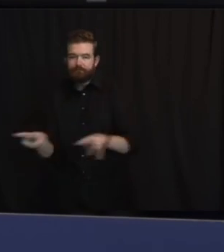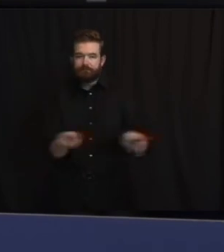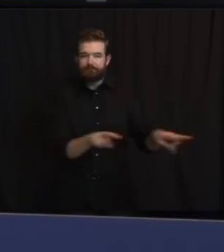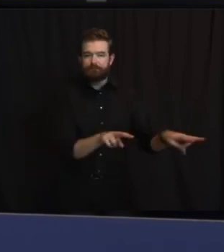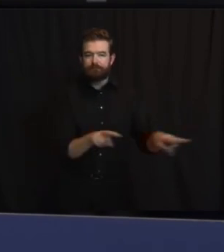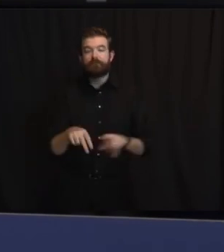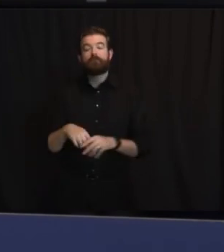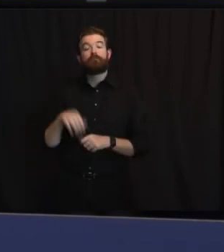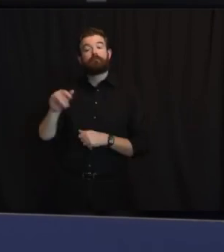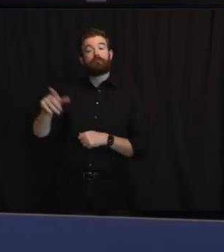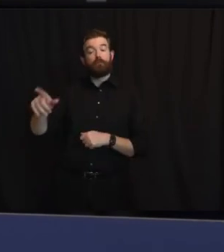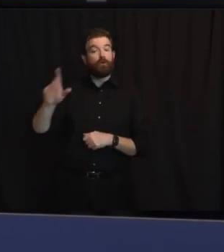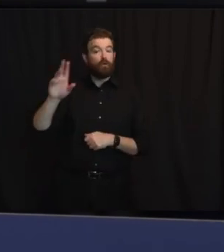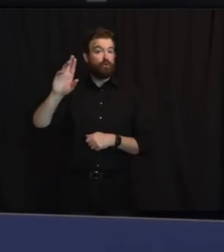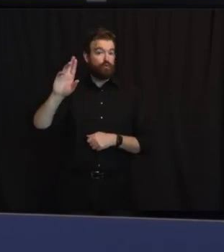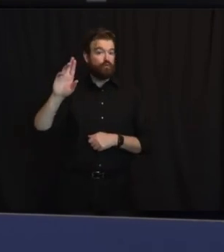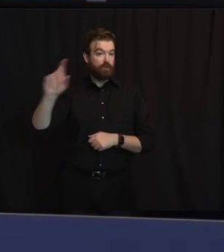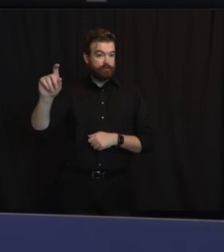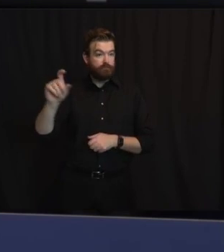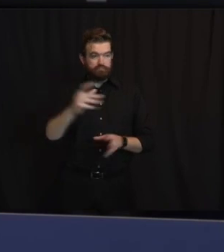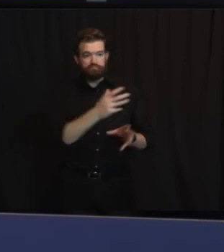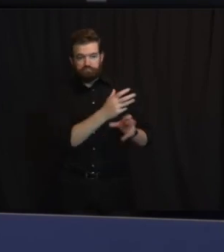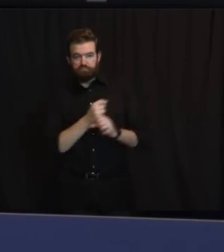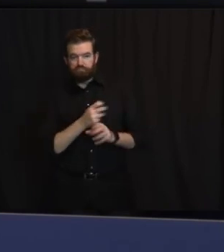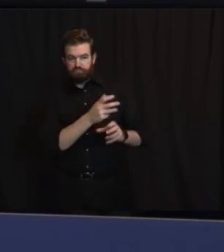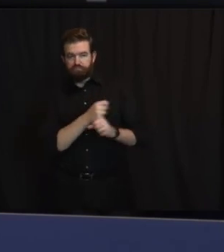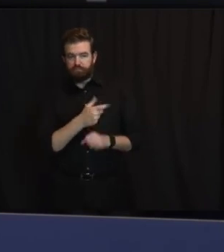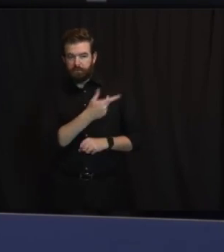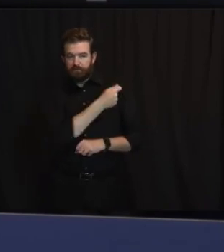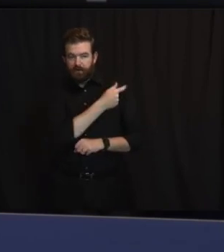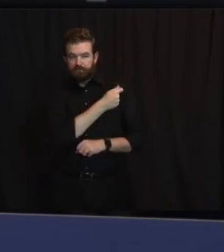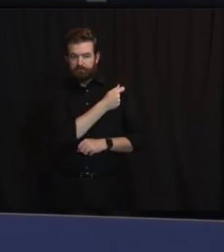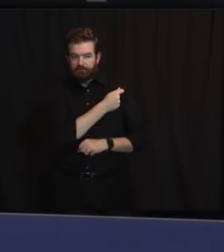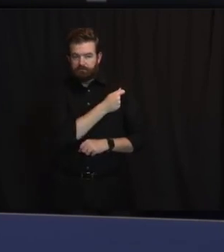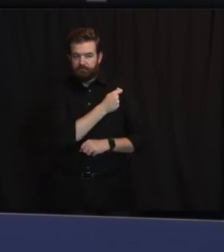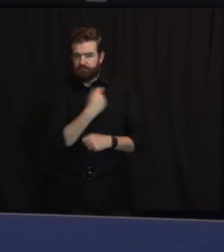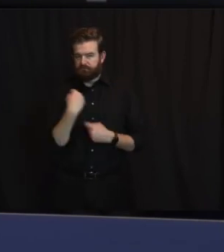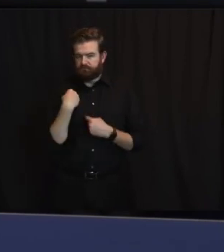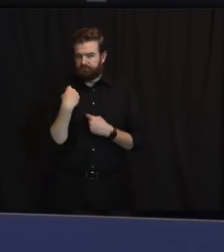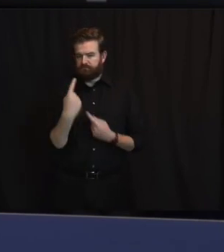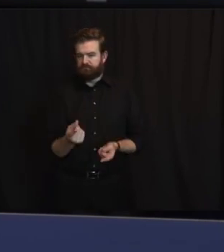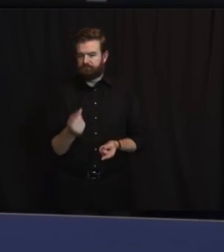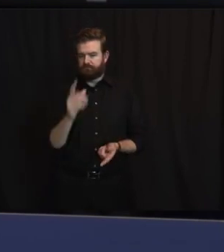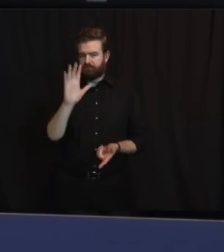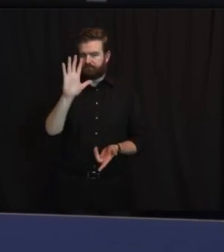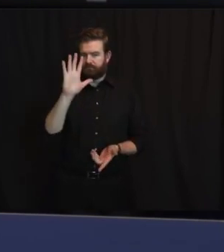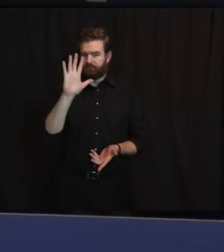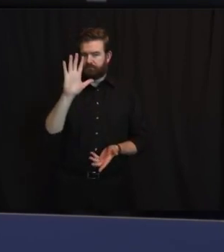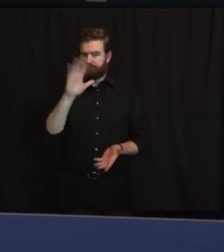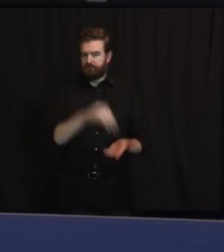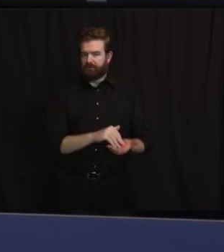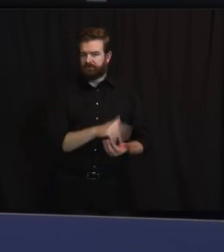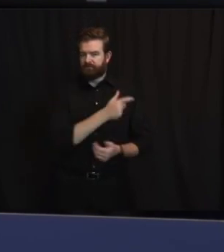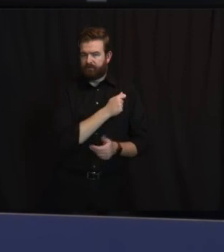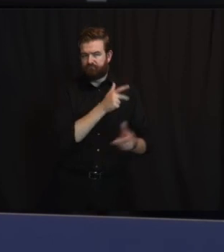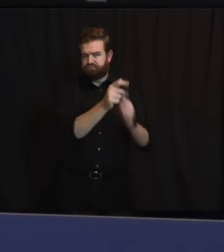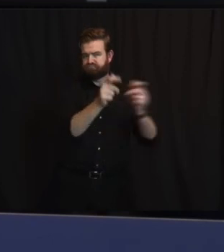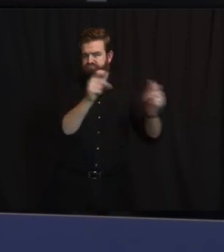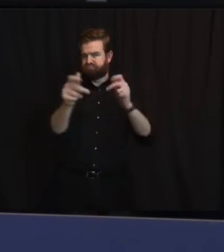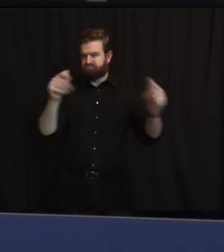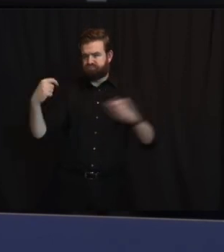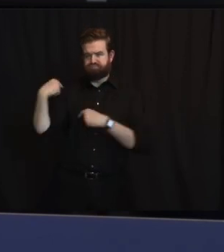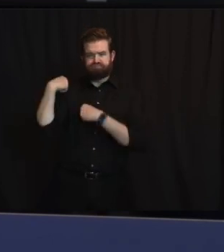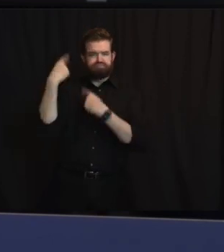program, 5,165 vaccines have been administered since March. A